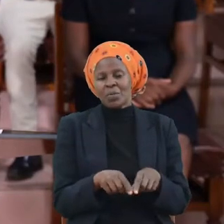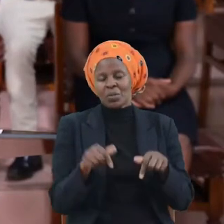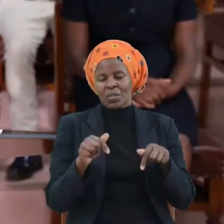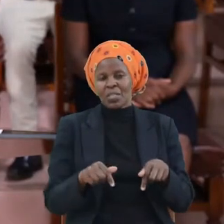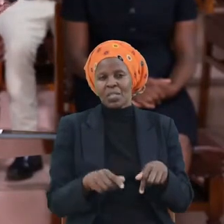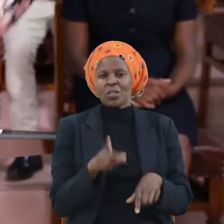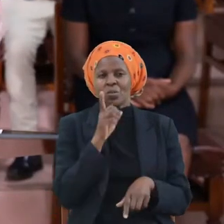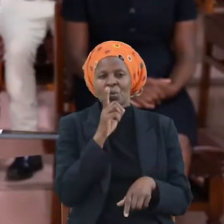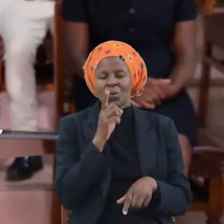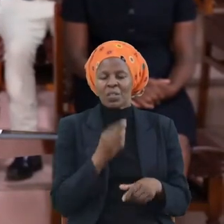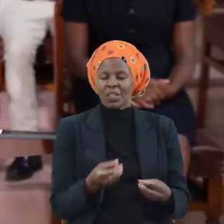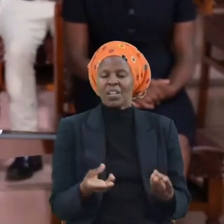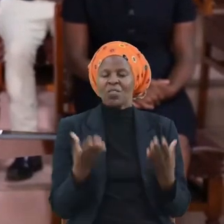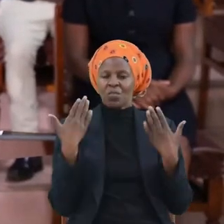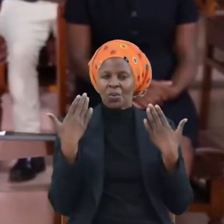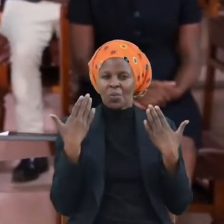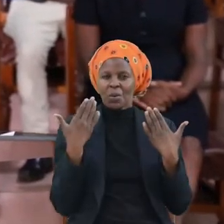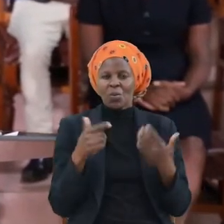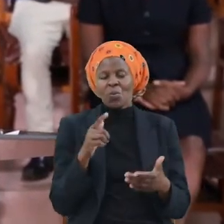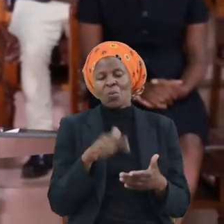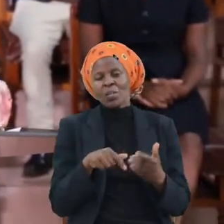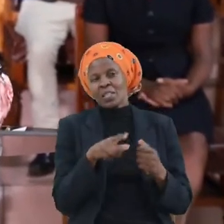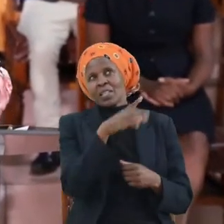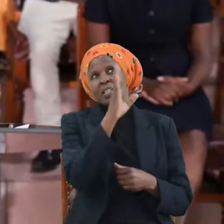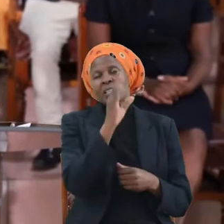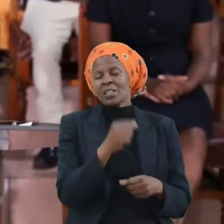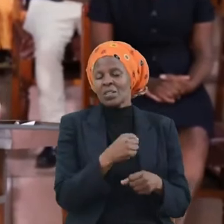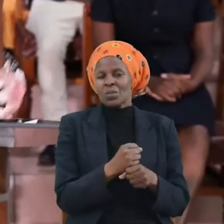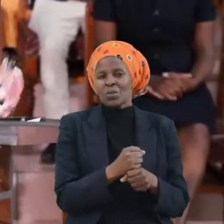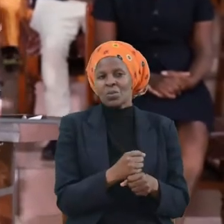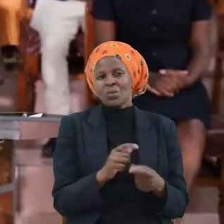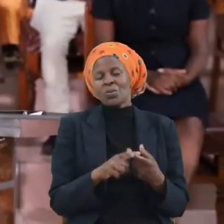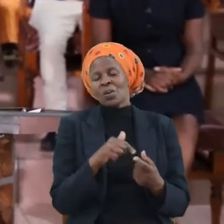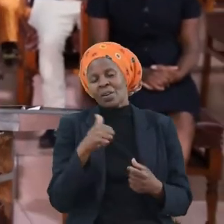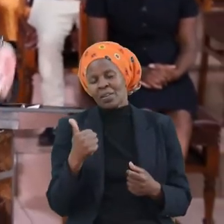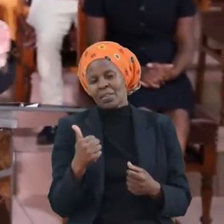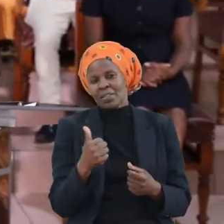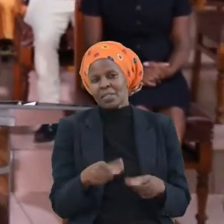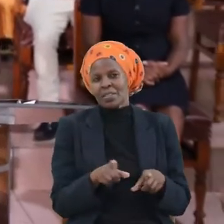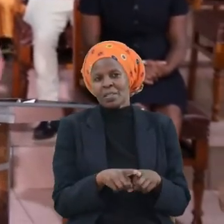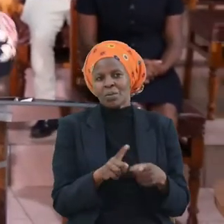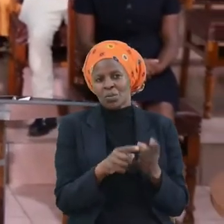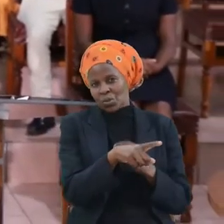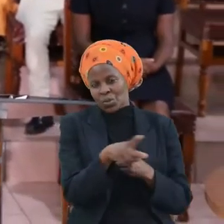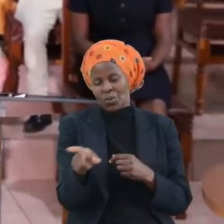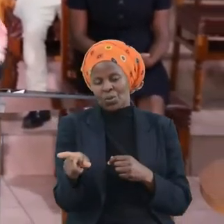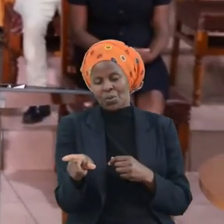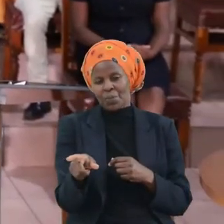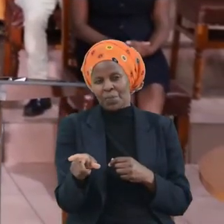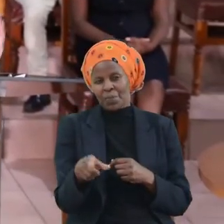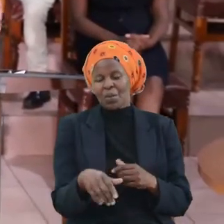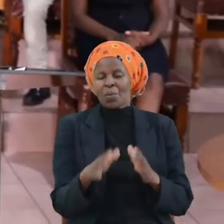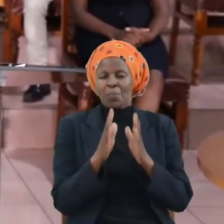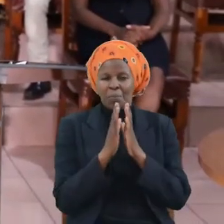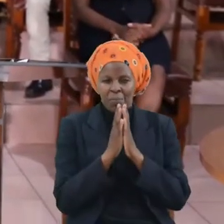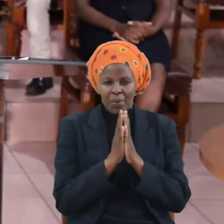did to those people, he can also do to you. We also overcome challenges with the key thing, prayer and